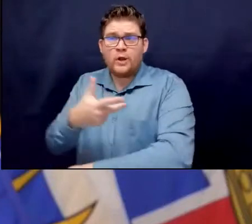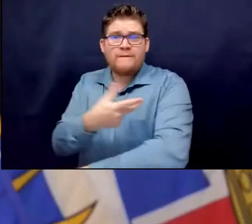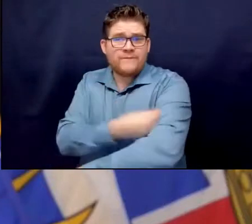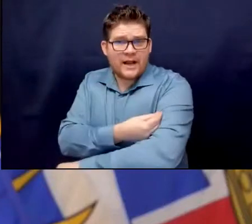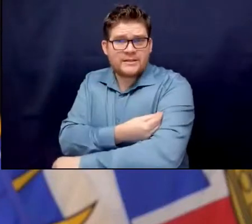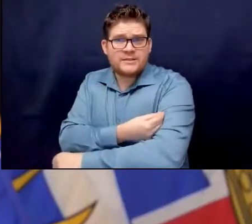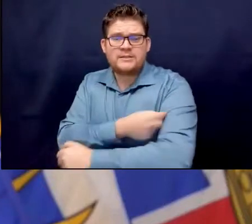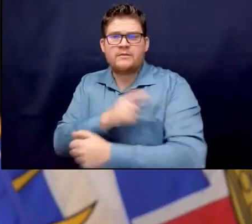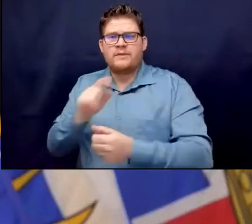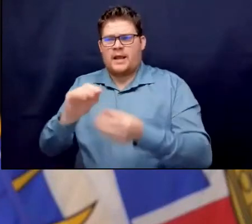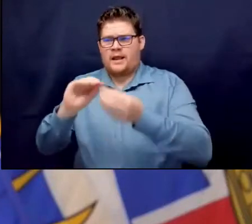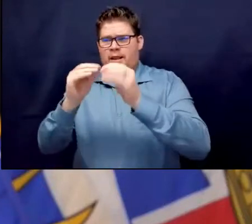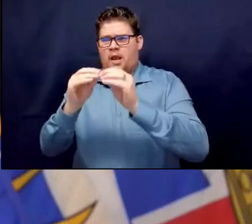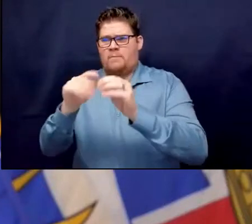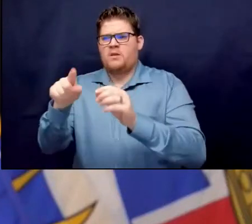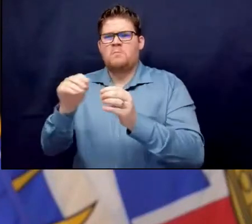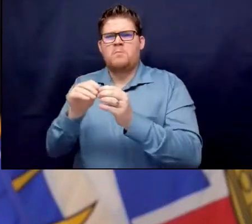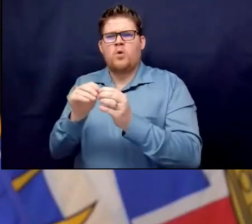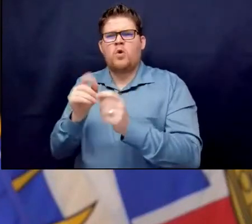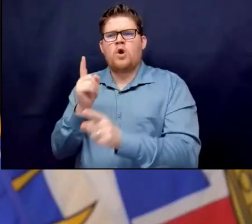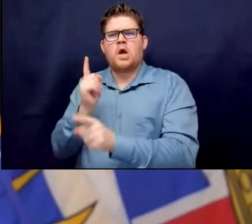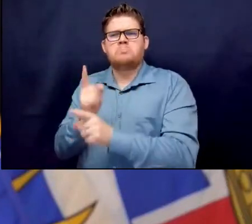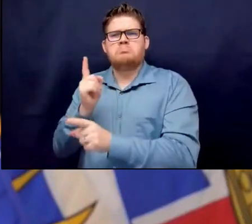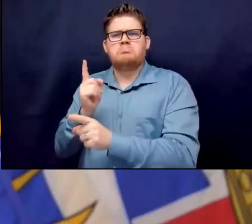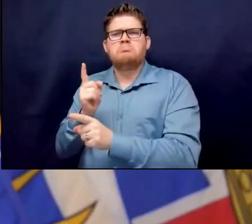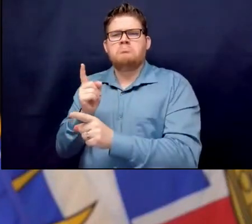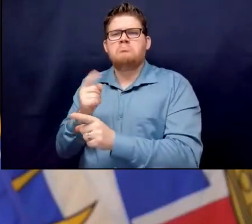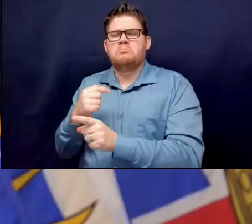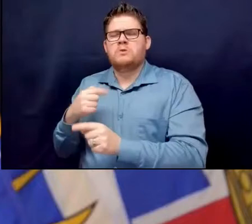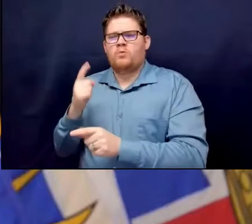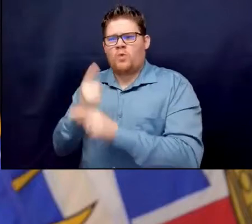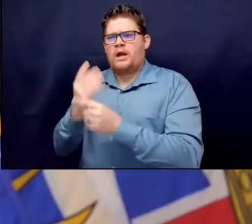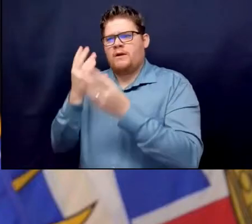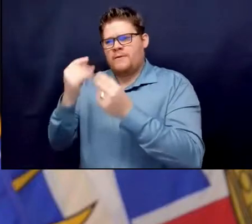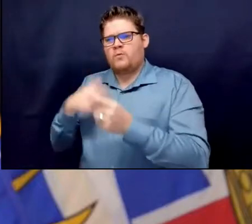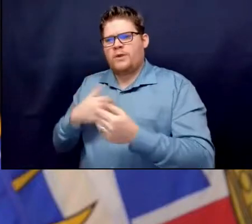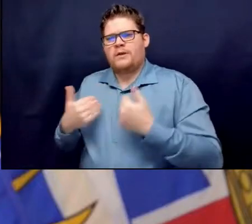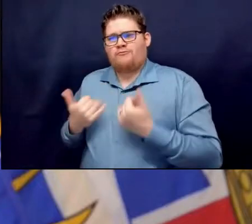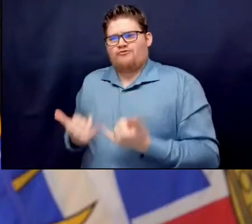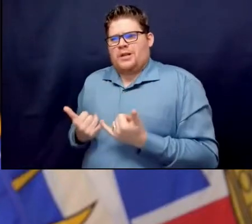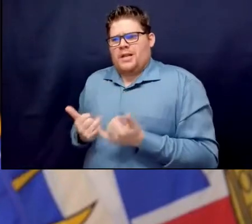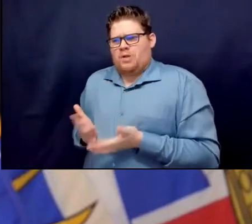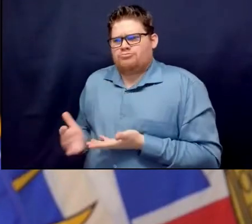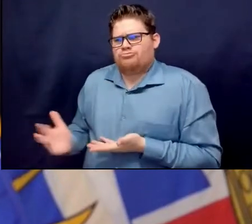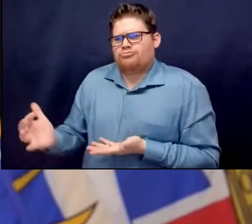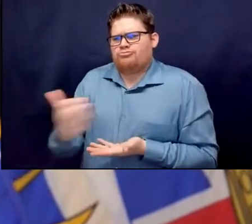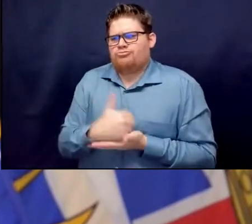call sensitivity analyses that are done with these models. And our team at VCCDC